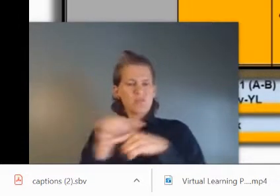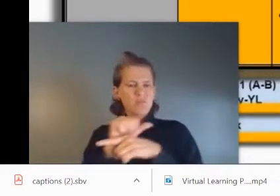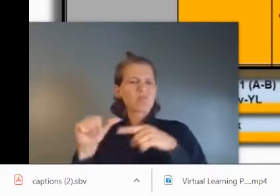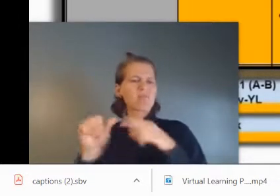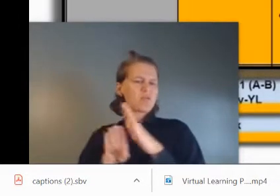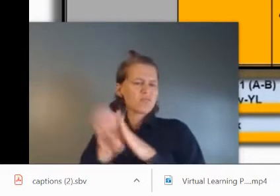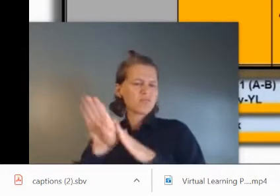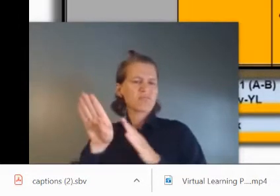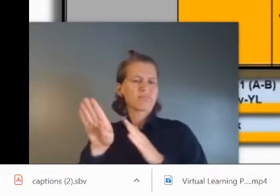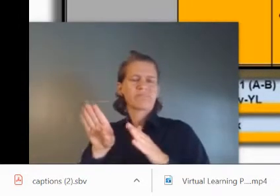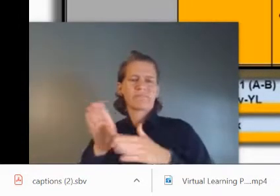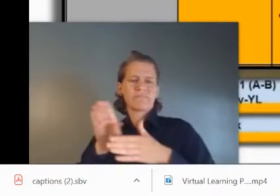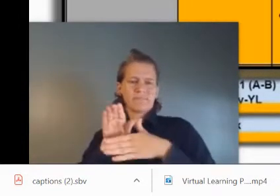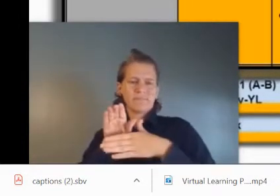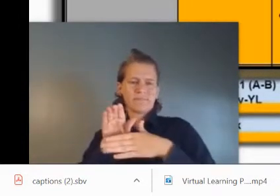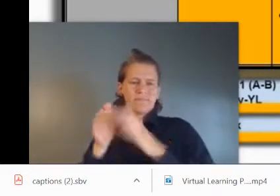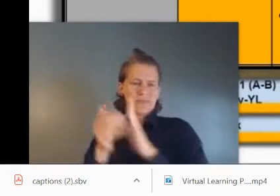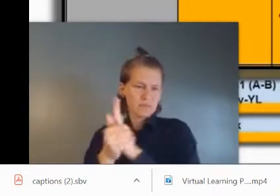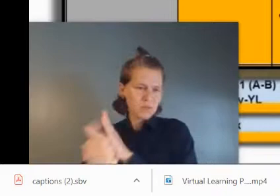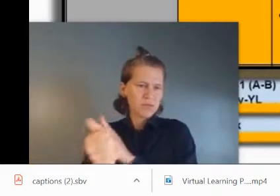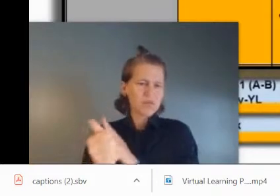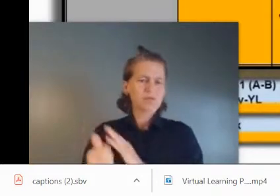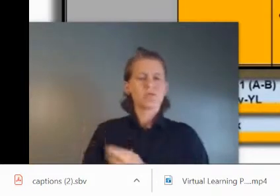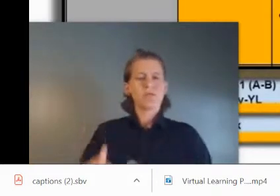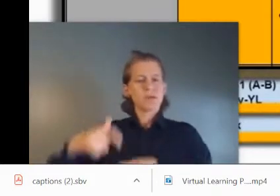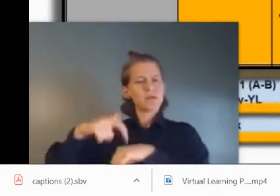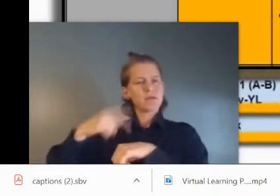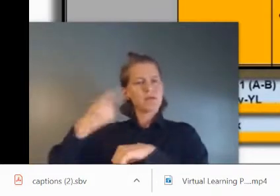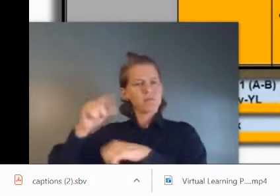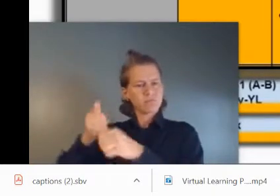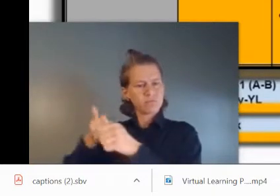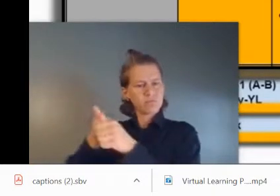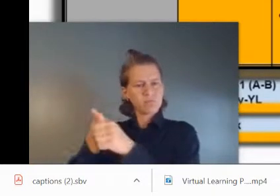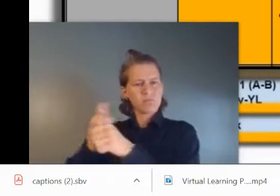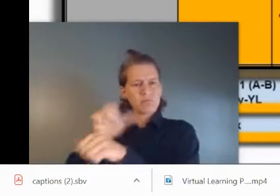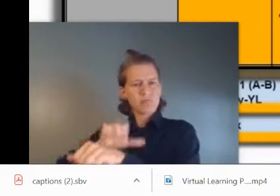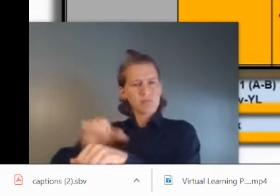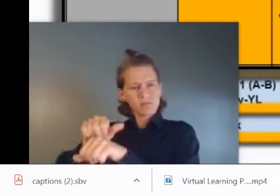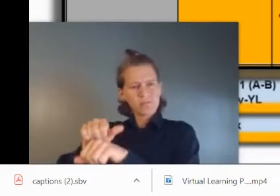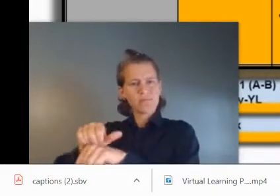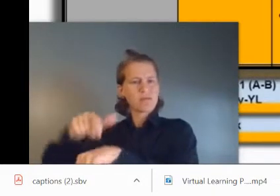additional time for completing assignments, and time to meet with the teacher or counselor.